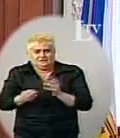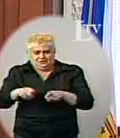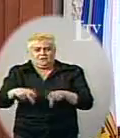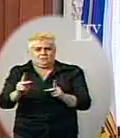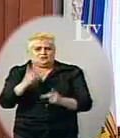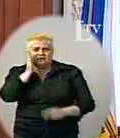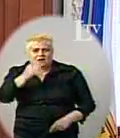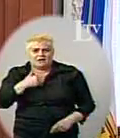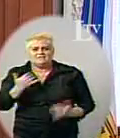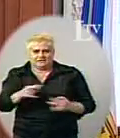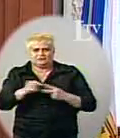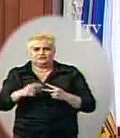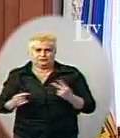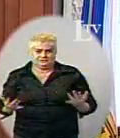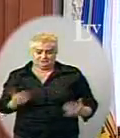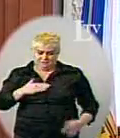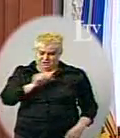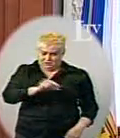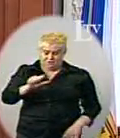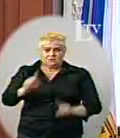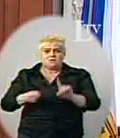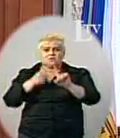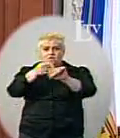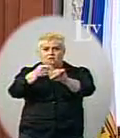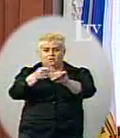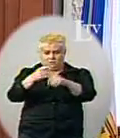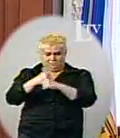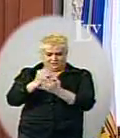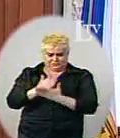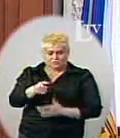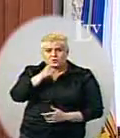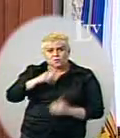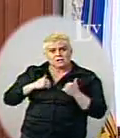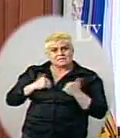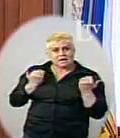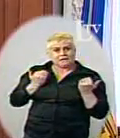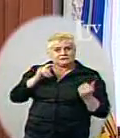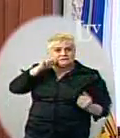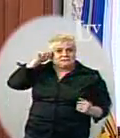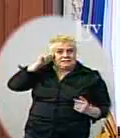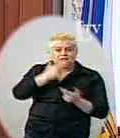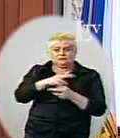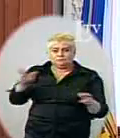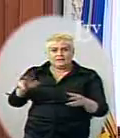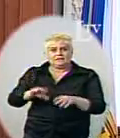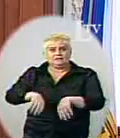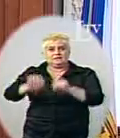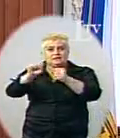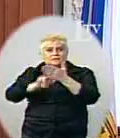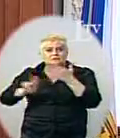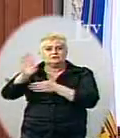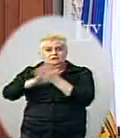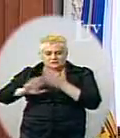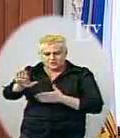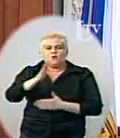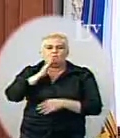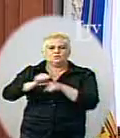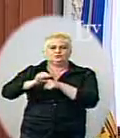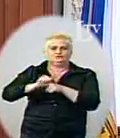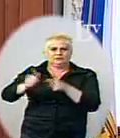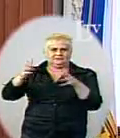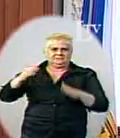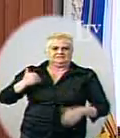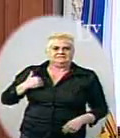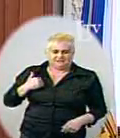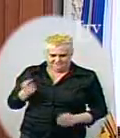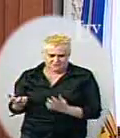fully focused on ensuring that young Nova Scotians are trained and ready to benefit so that this opportunity means as